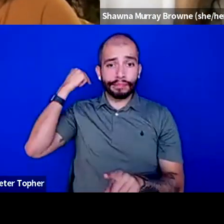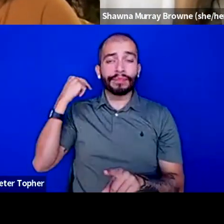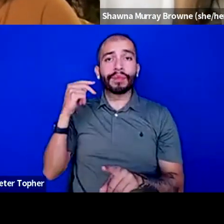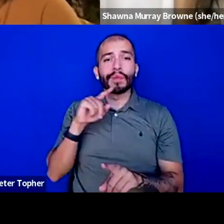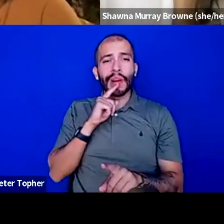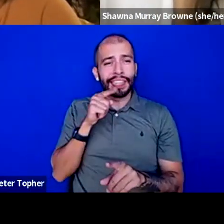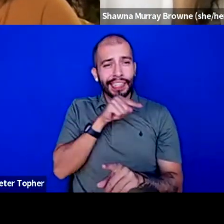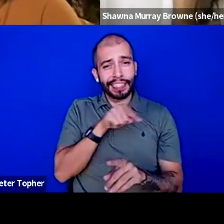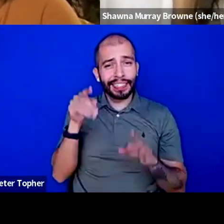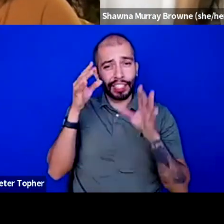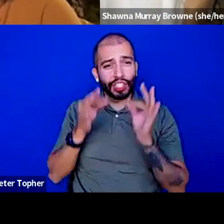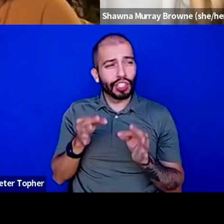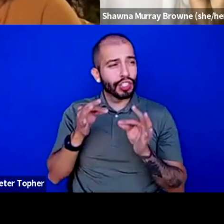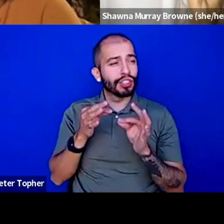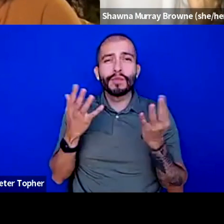when